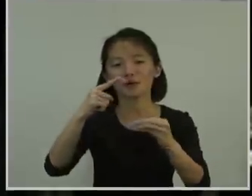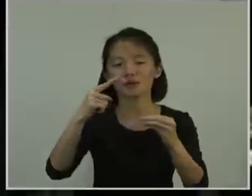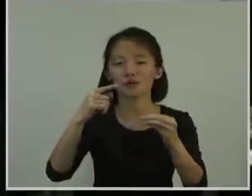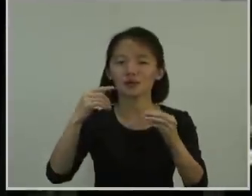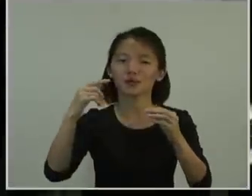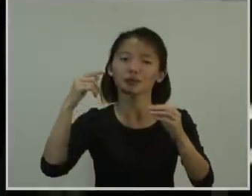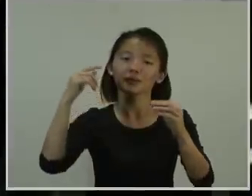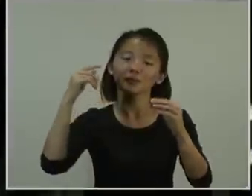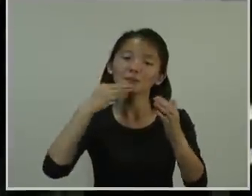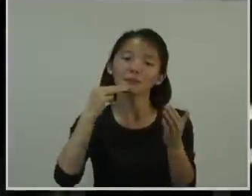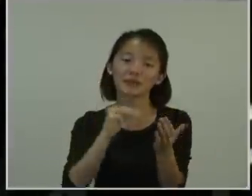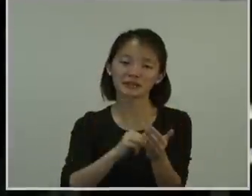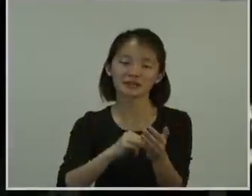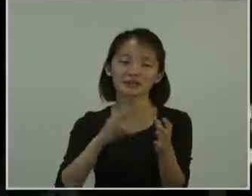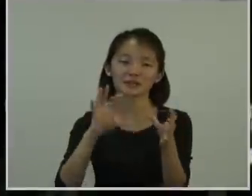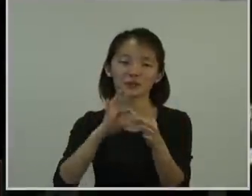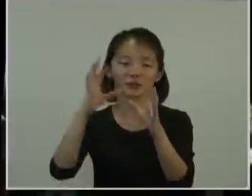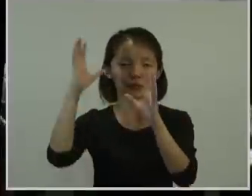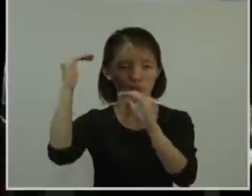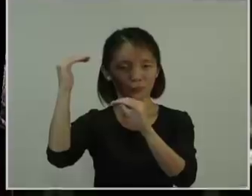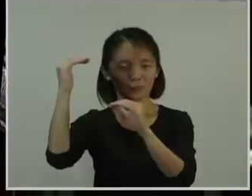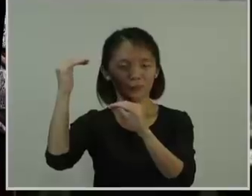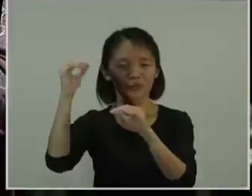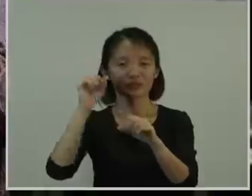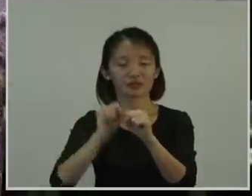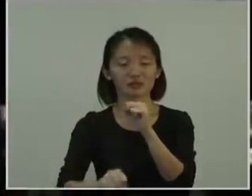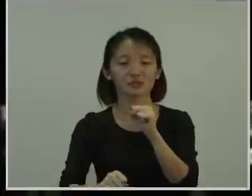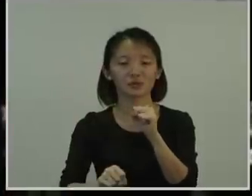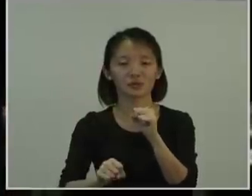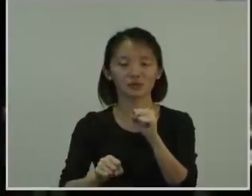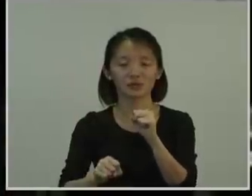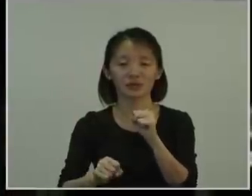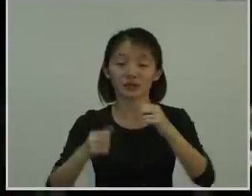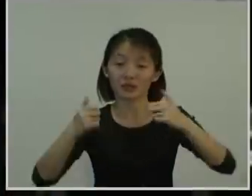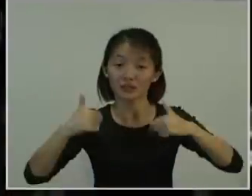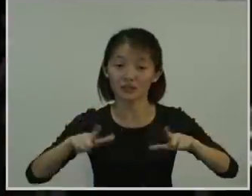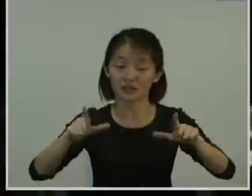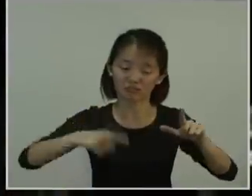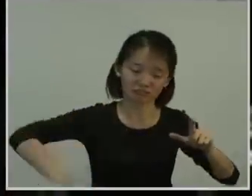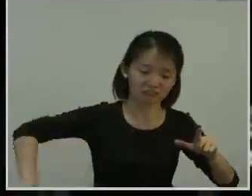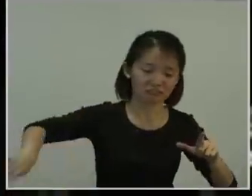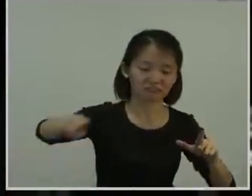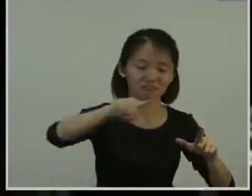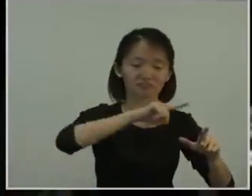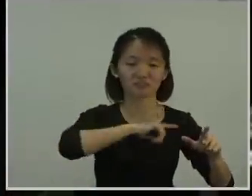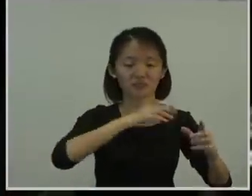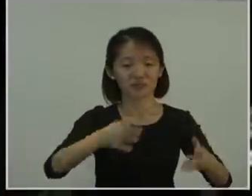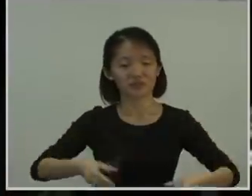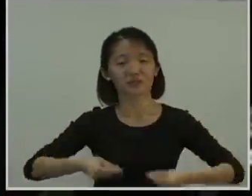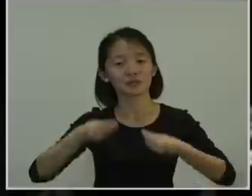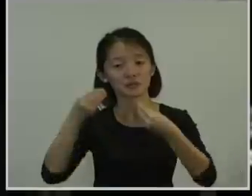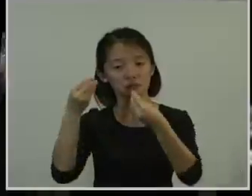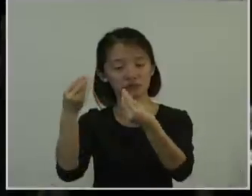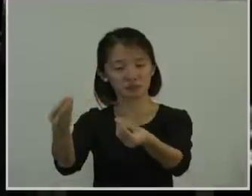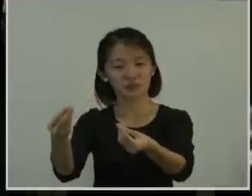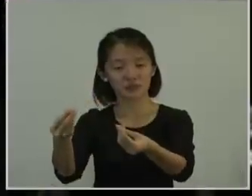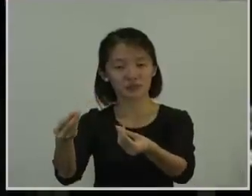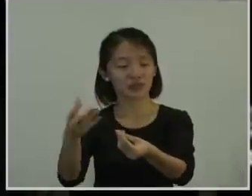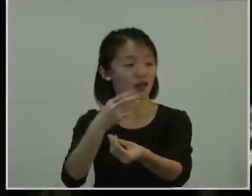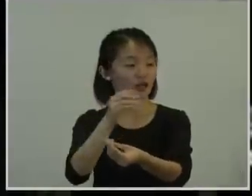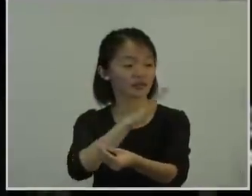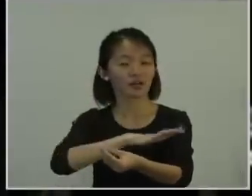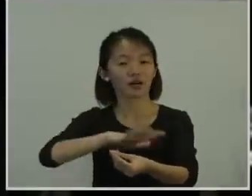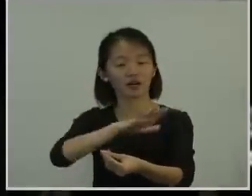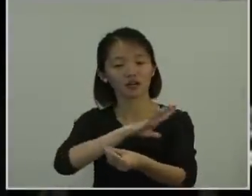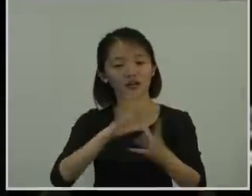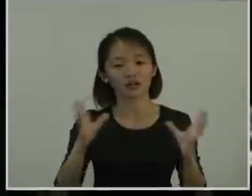hope. Please, would you help me to give him and all our friends who are here this evening a